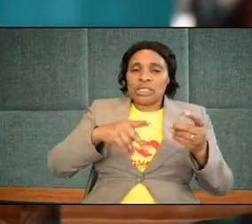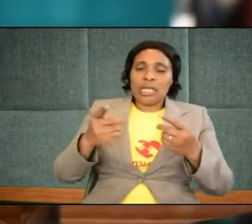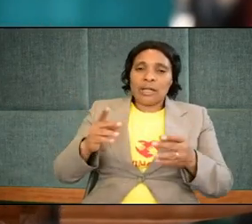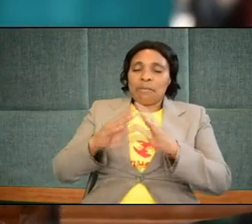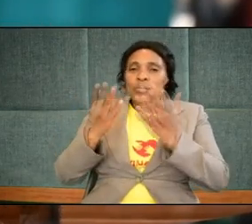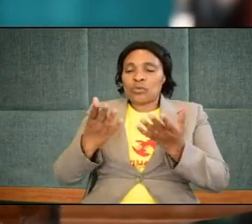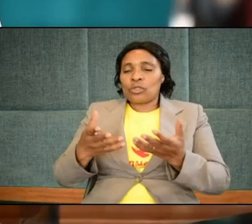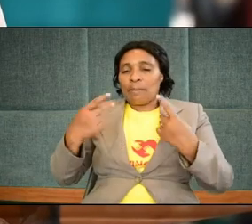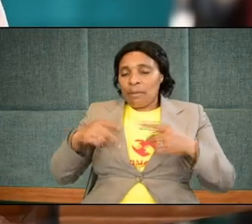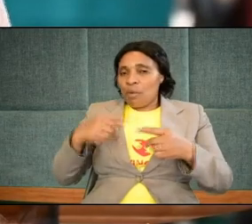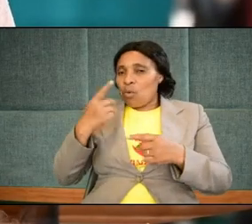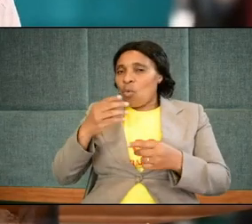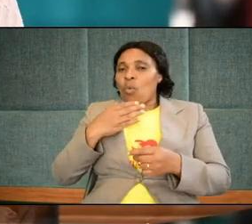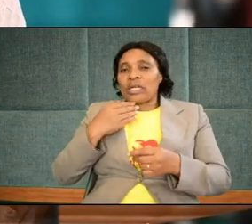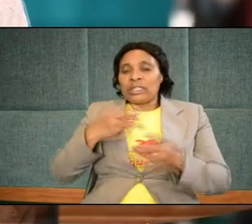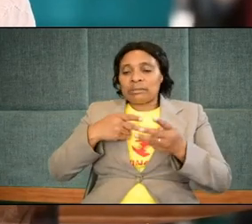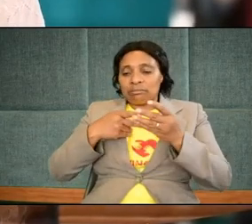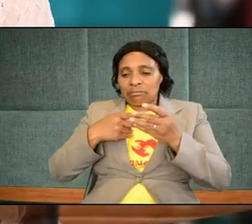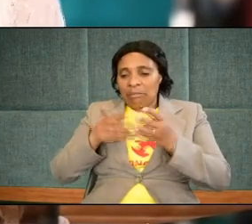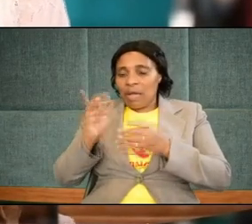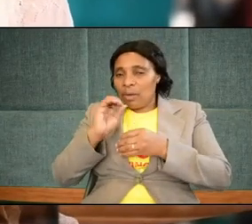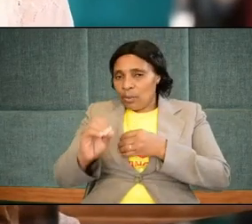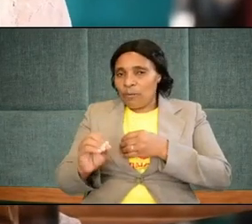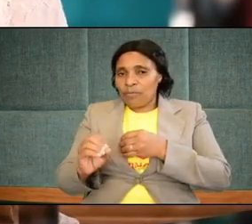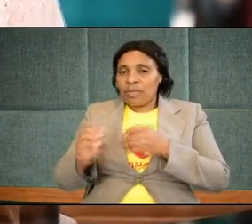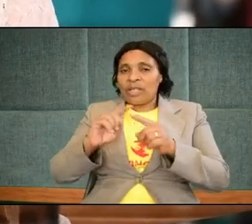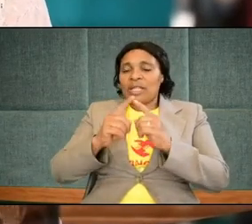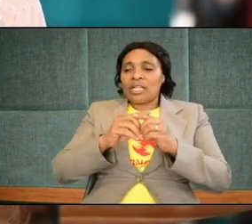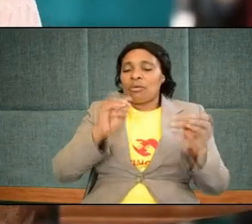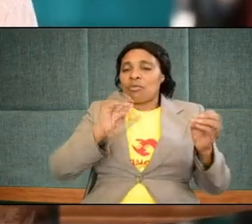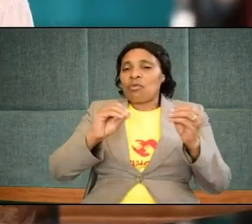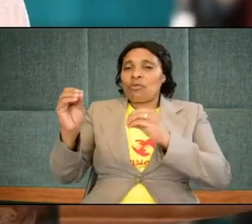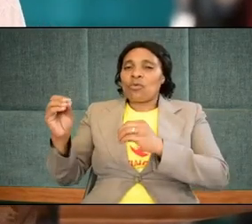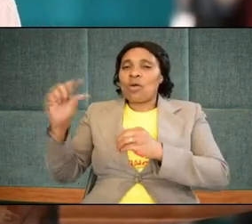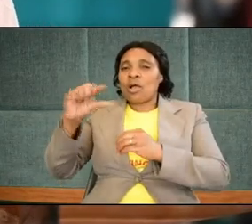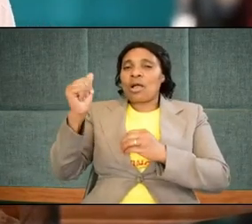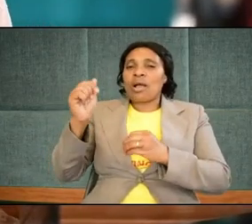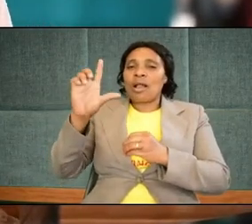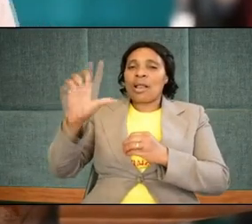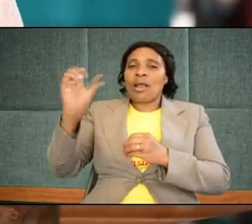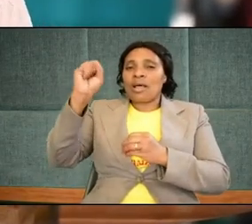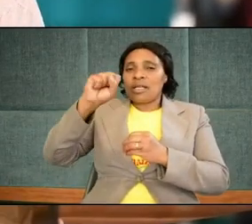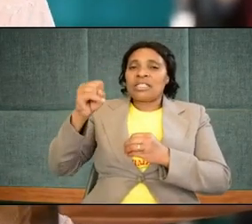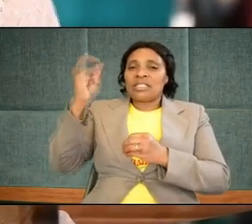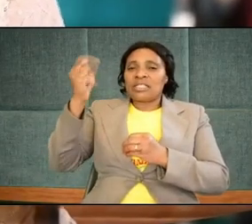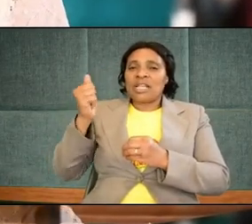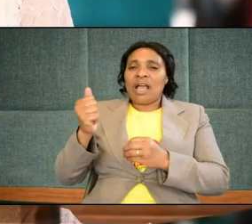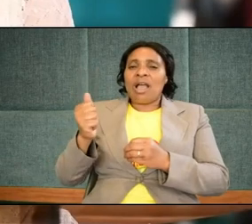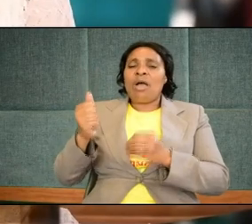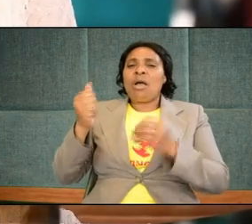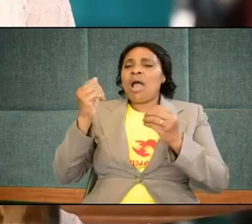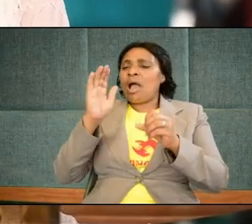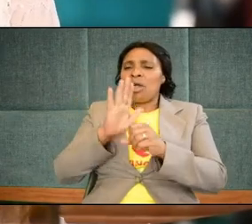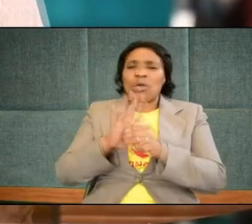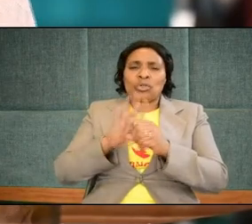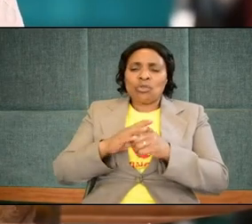want to buy them. Him and his family decided to move to Galicia, a highly secular region in